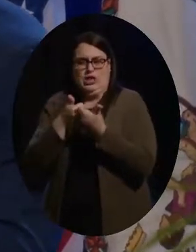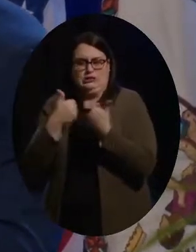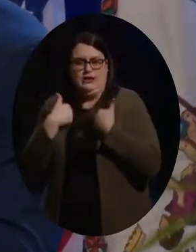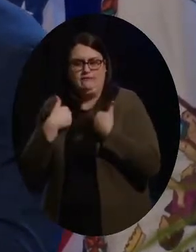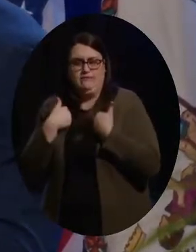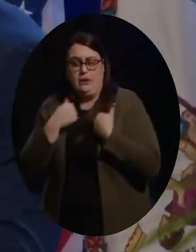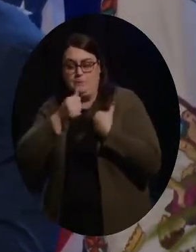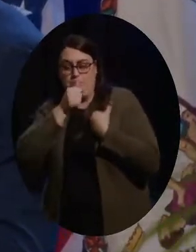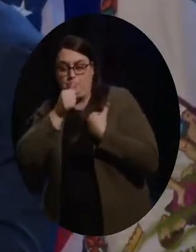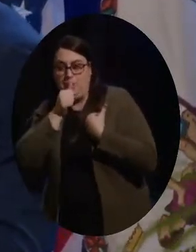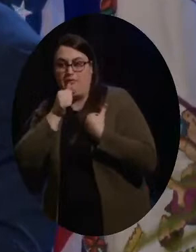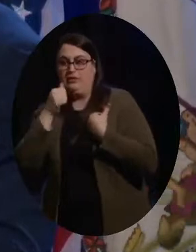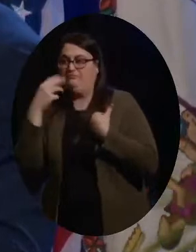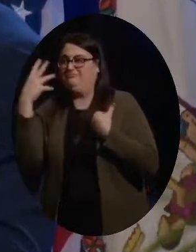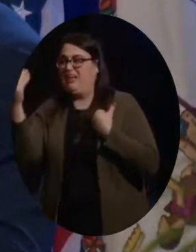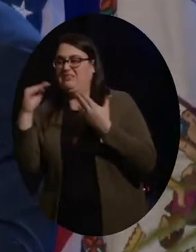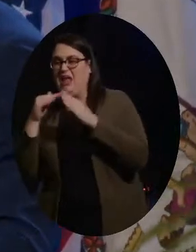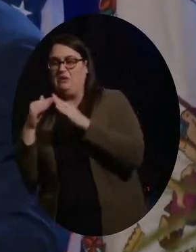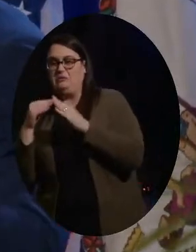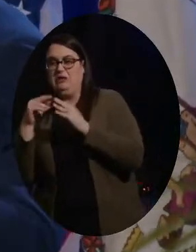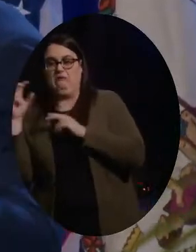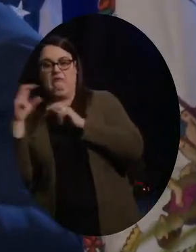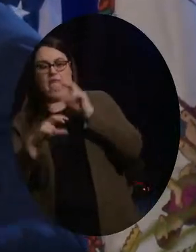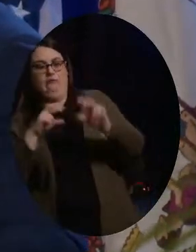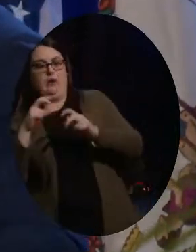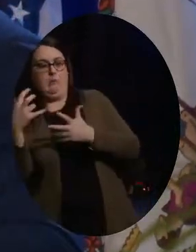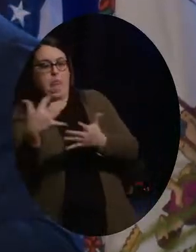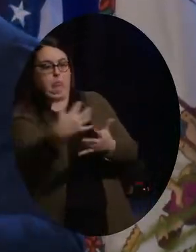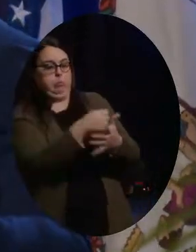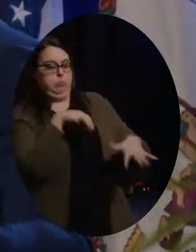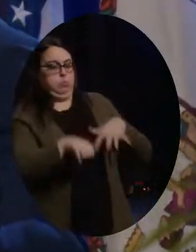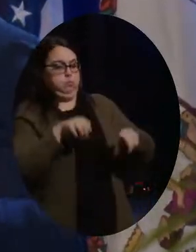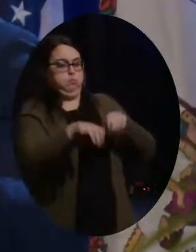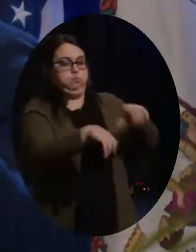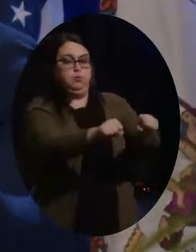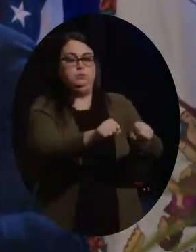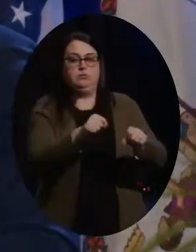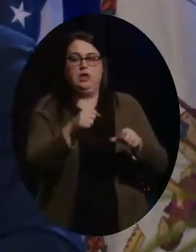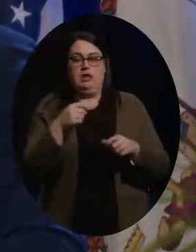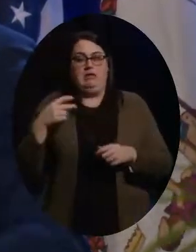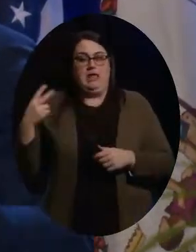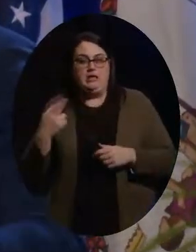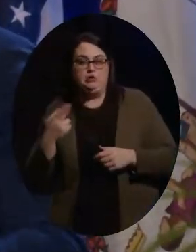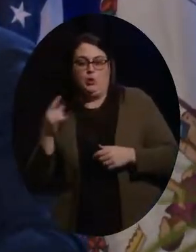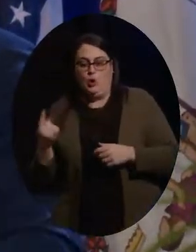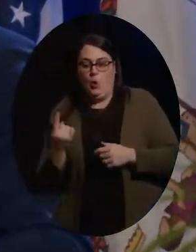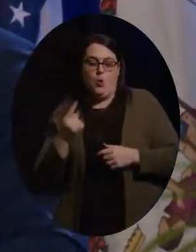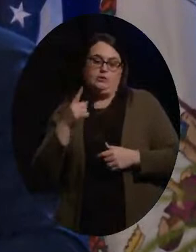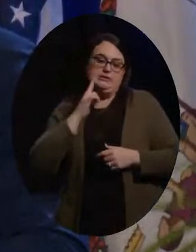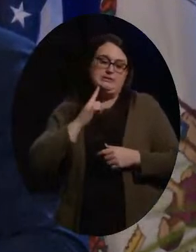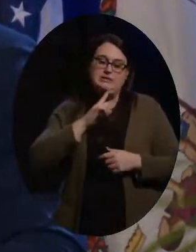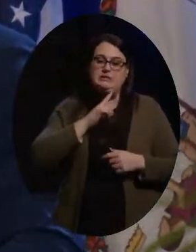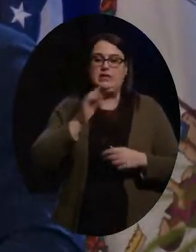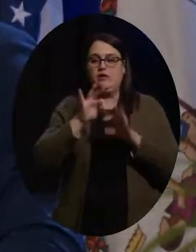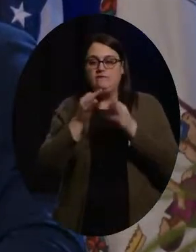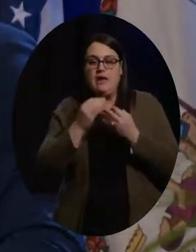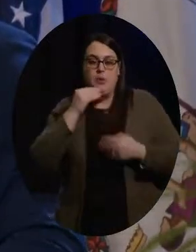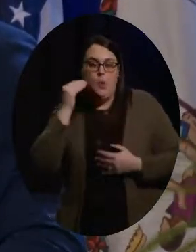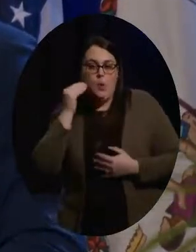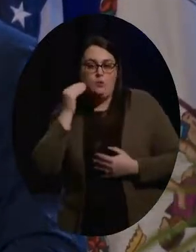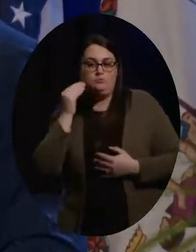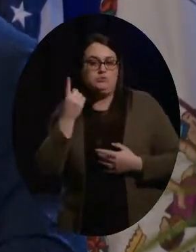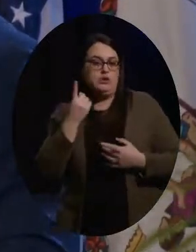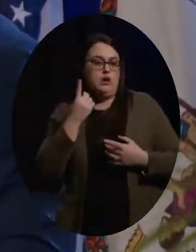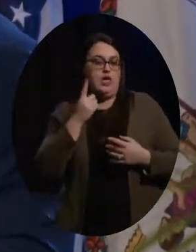Private, out-of-town investors are buying huge swaths of historically owner-occupied single-family homes and